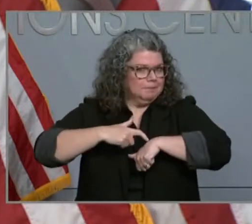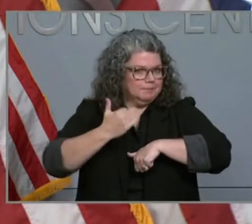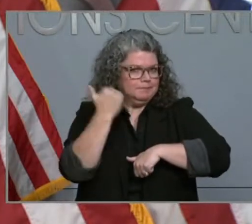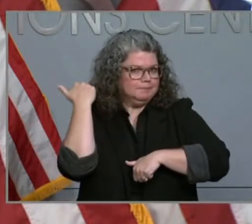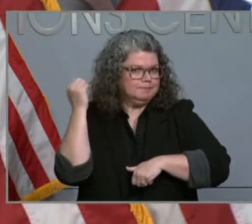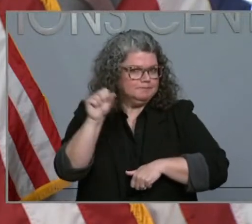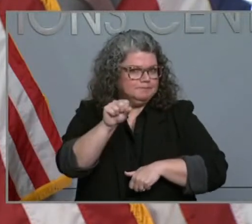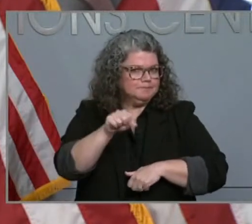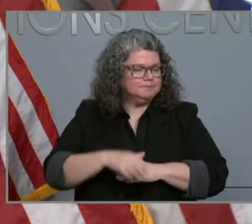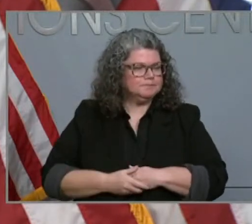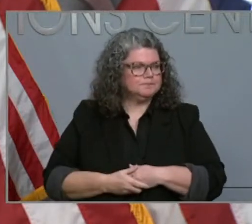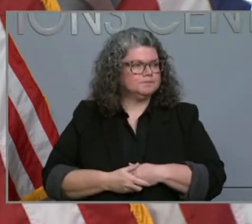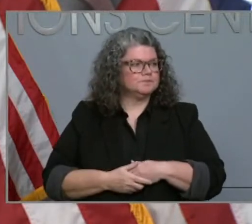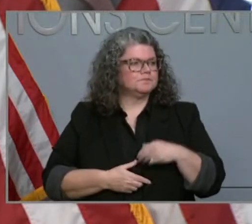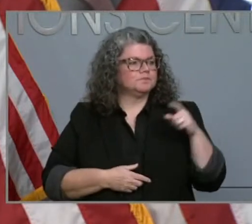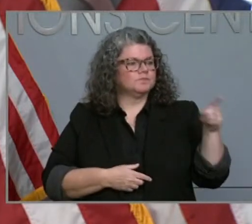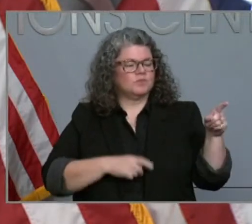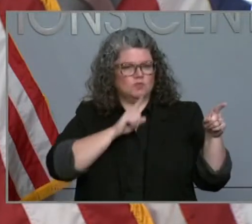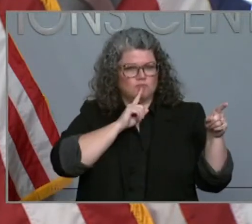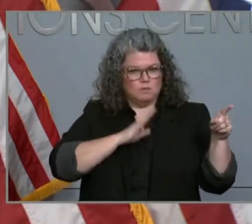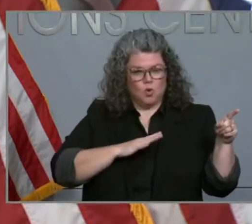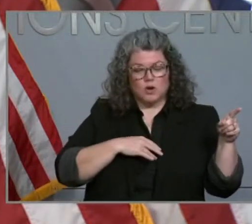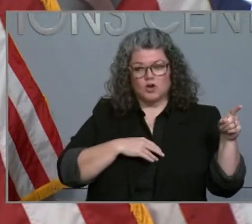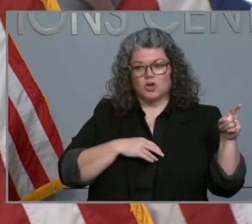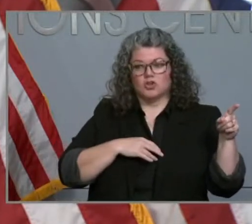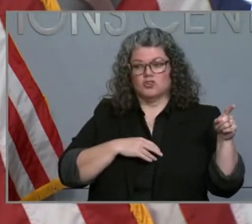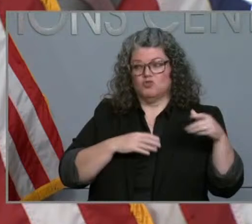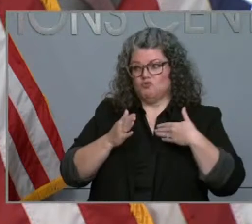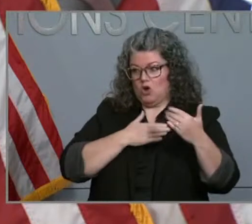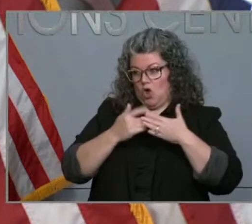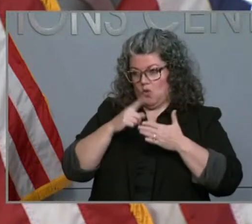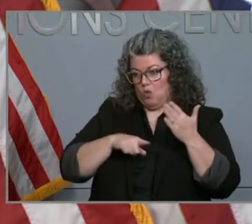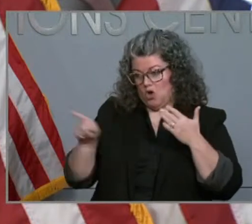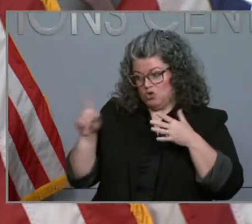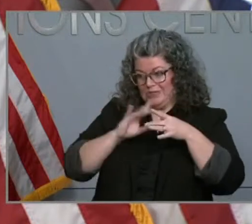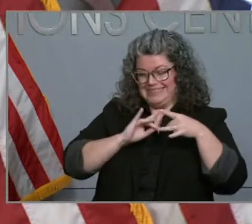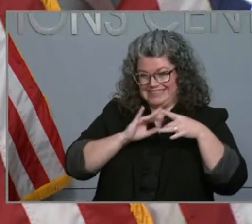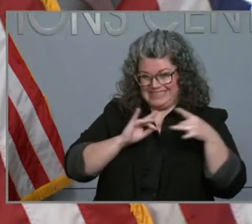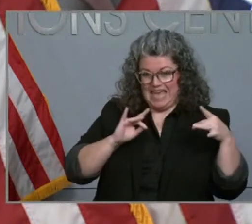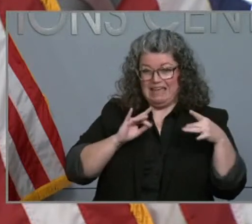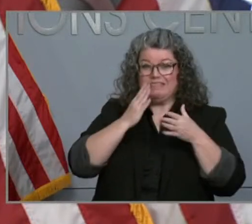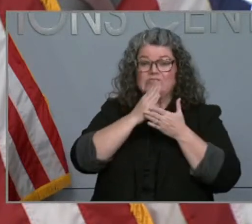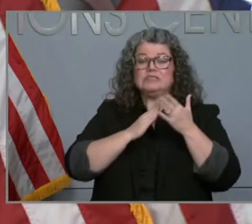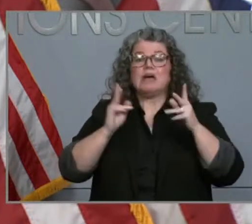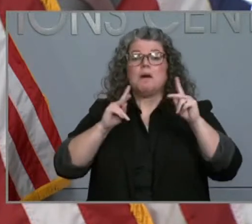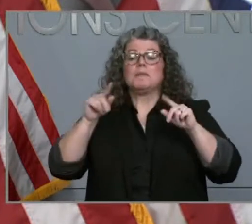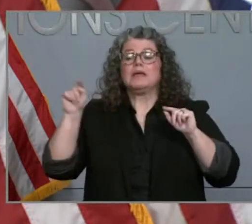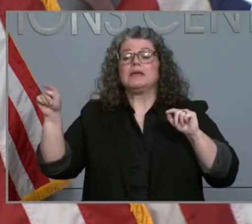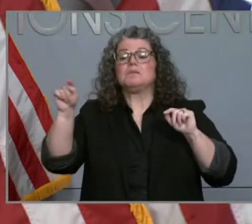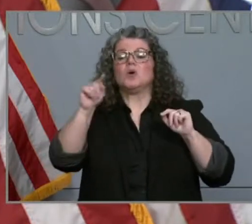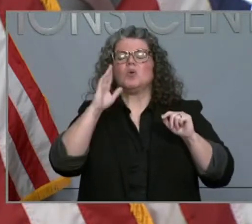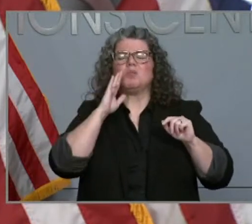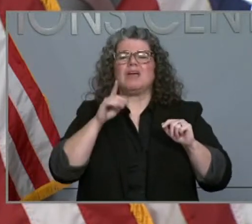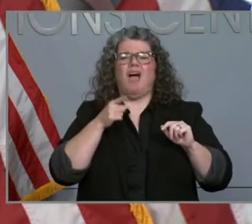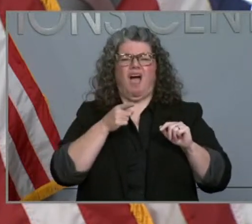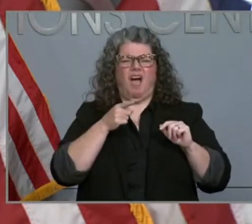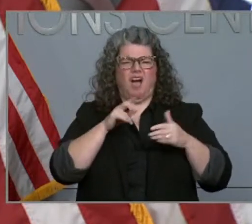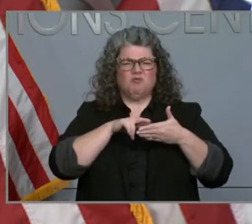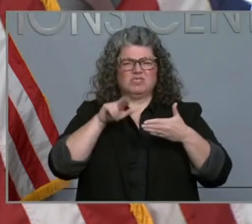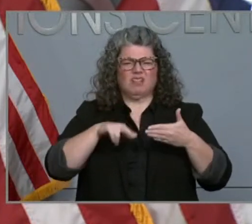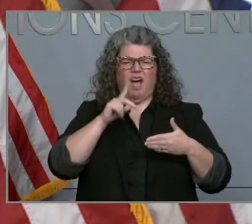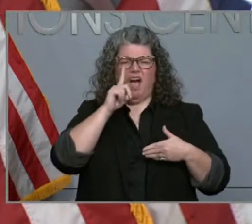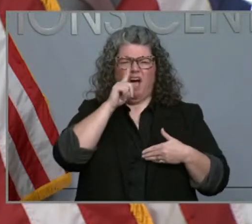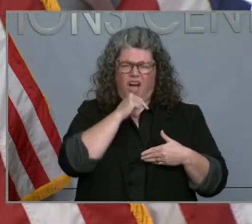of what you say, regardless of what we report, there's going to be a segment of the population that is disappointed with the results